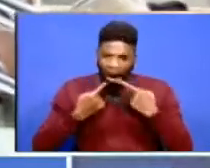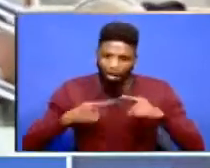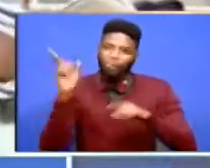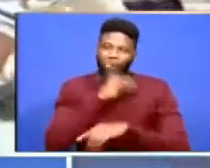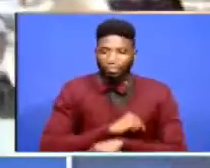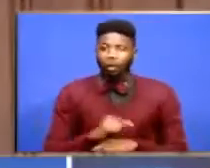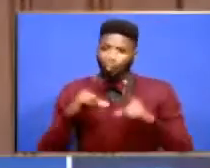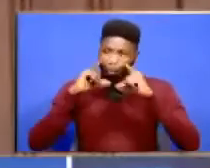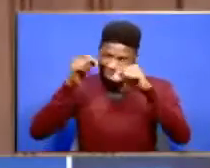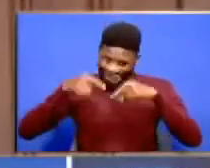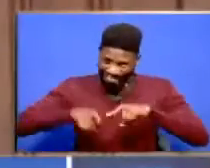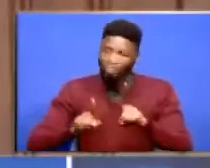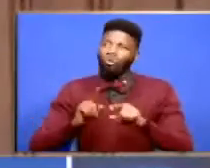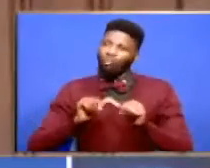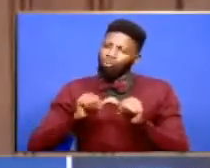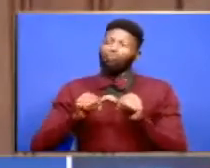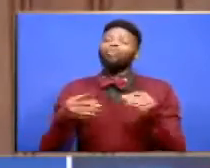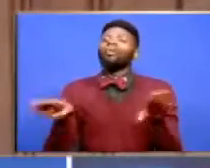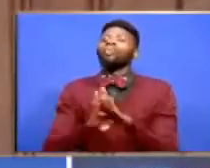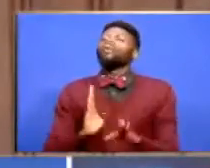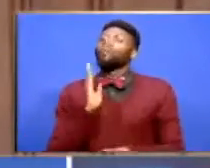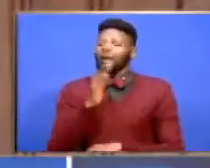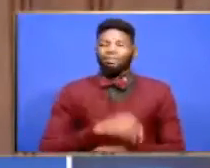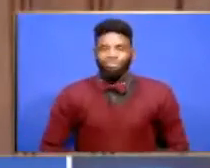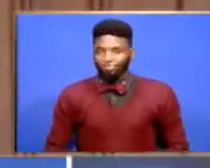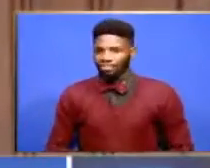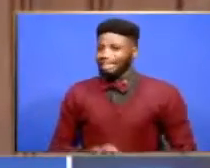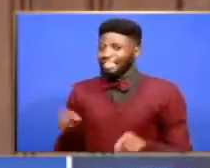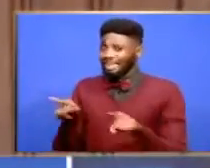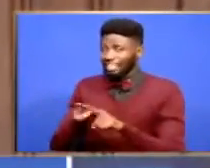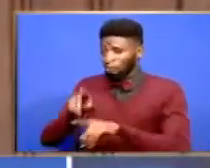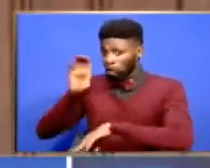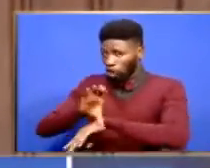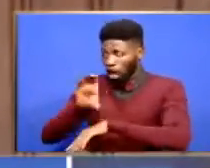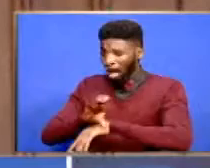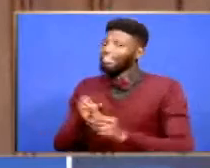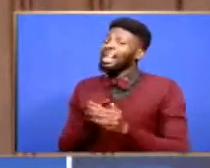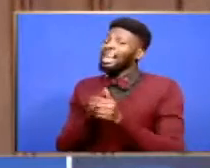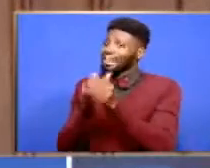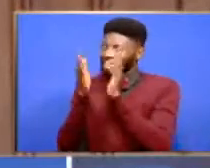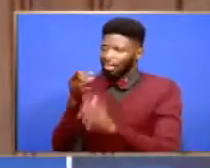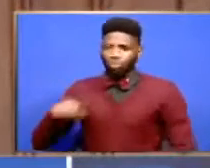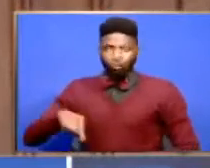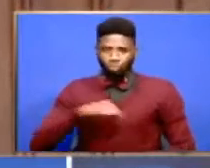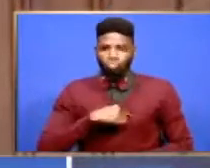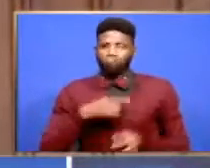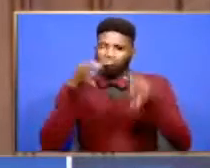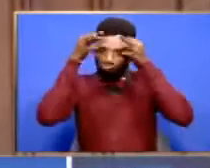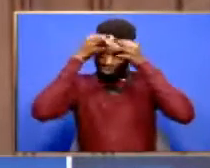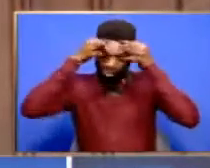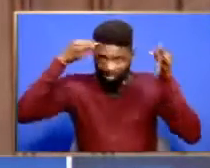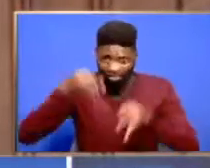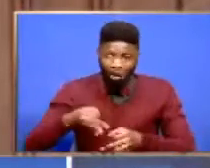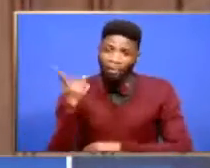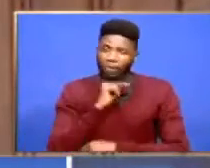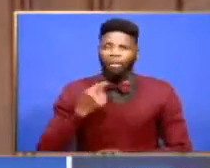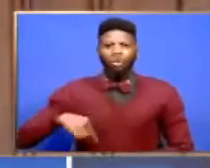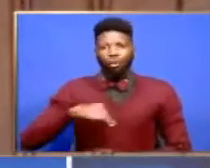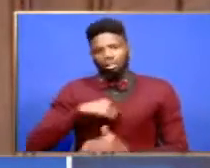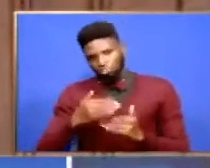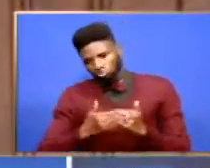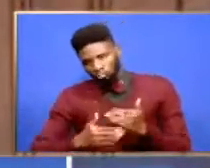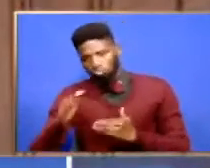will remain closed. As the leadership of the cathedral have decided that we are not going to